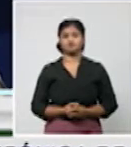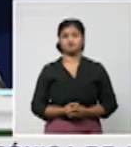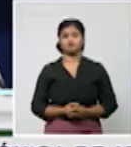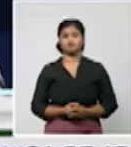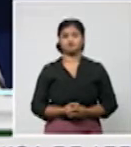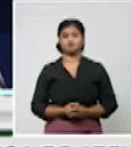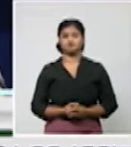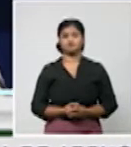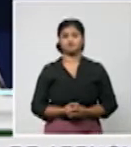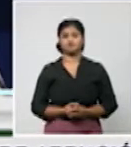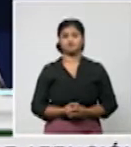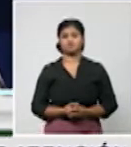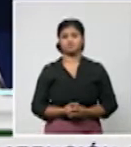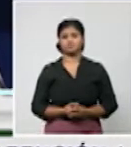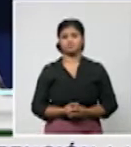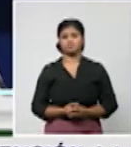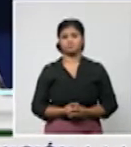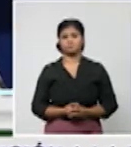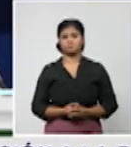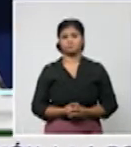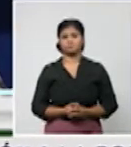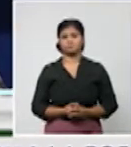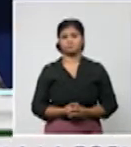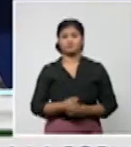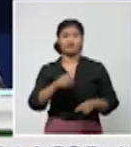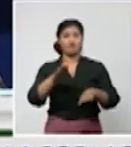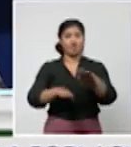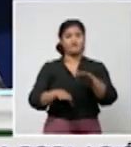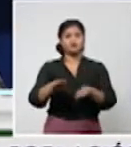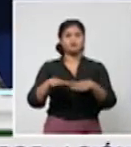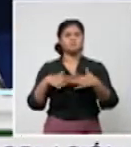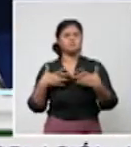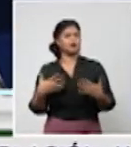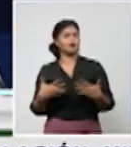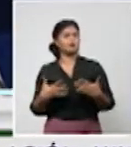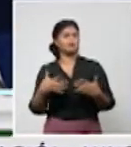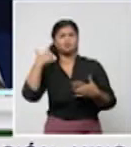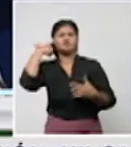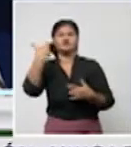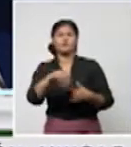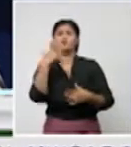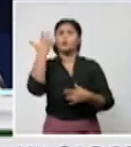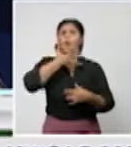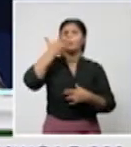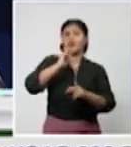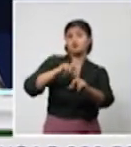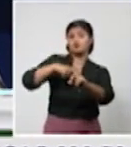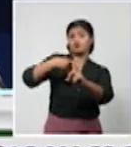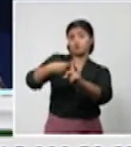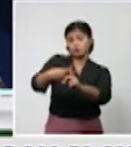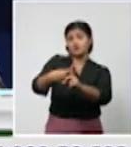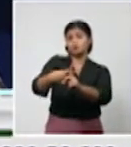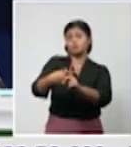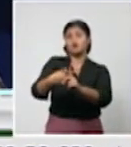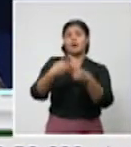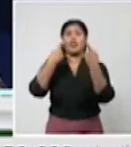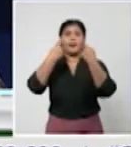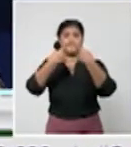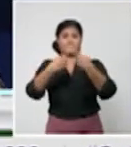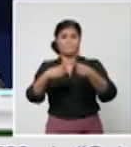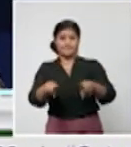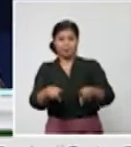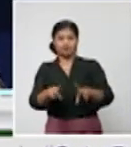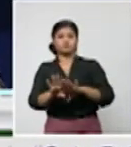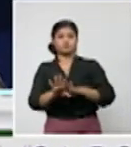Cuba. 19 are male for the 50.2% of all diagnosed patients in Cuba, and 12 are female,